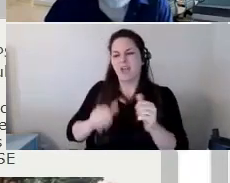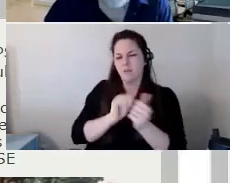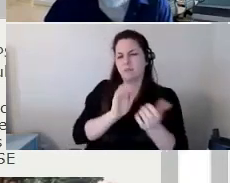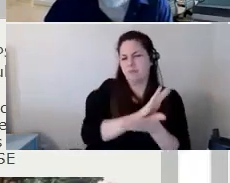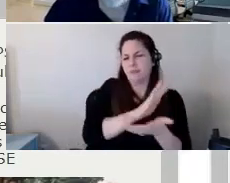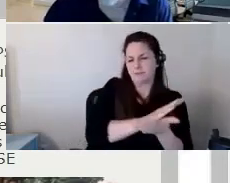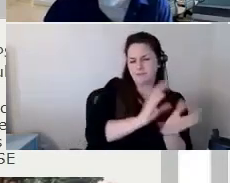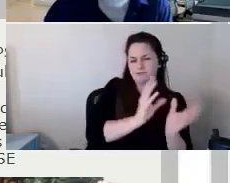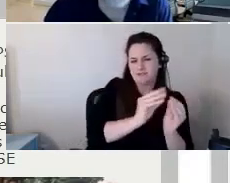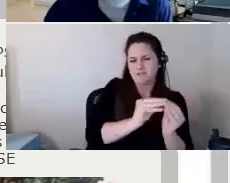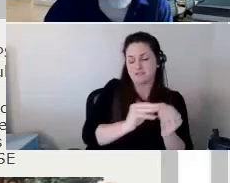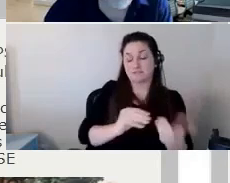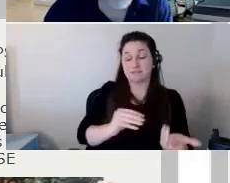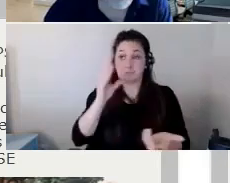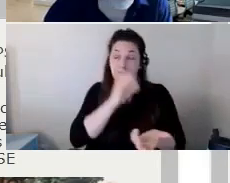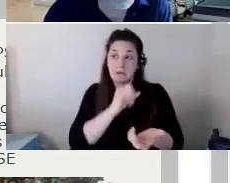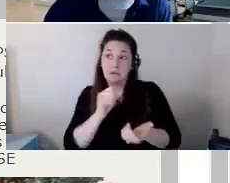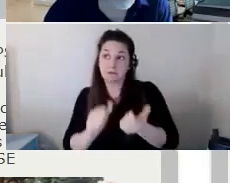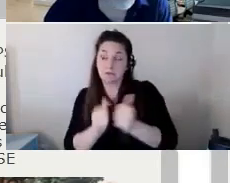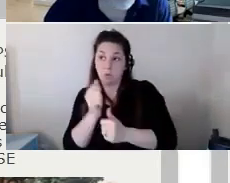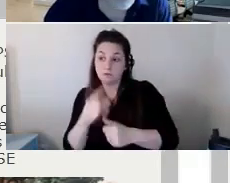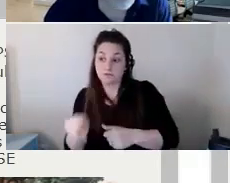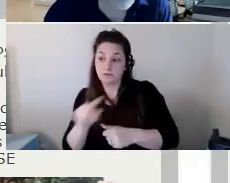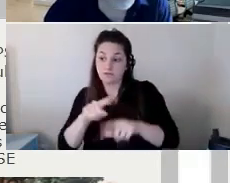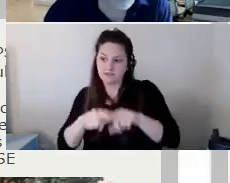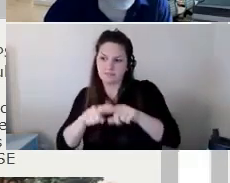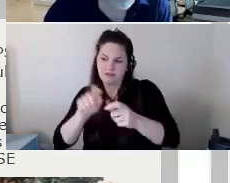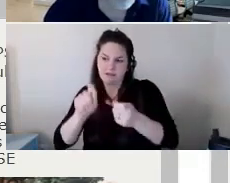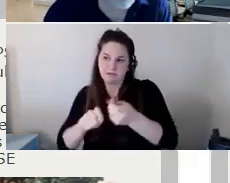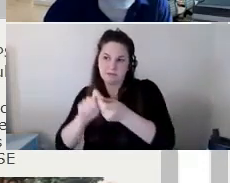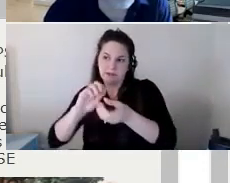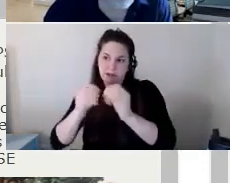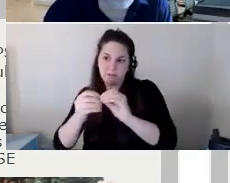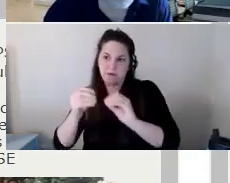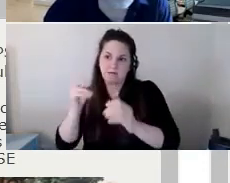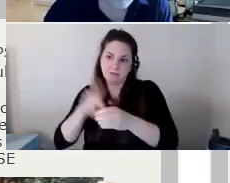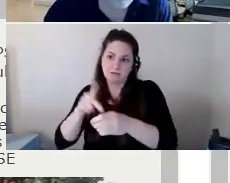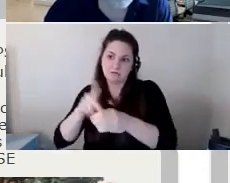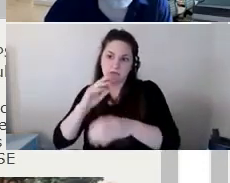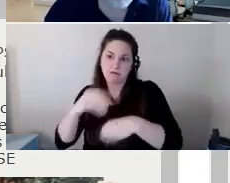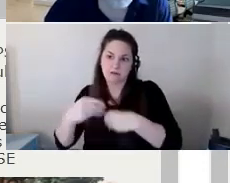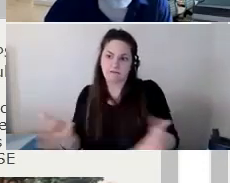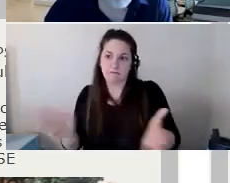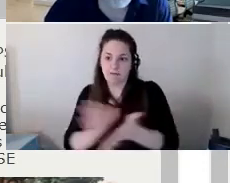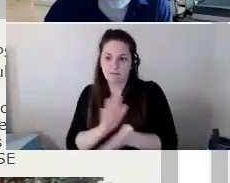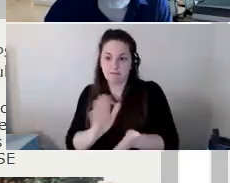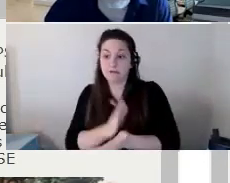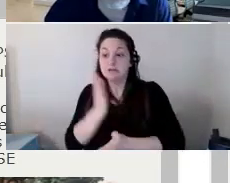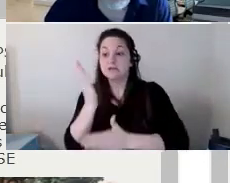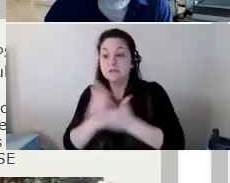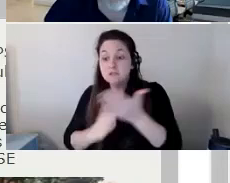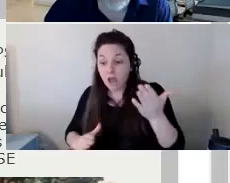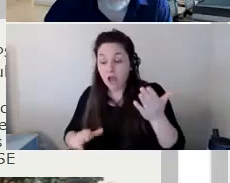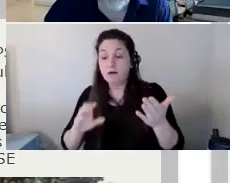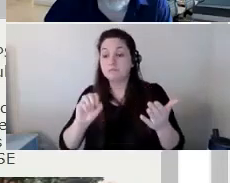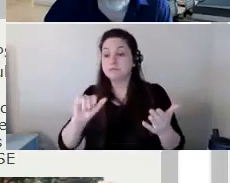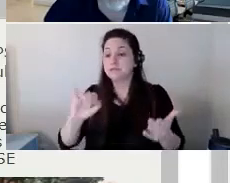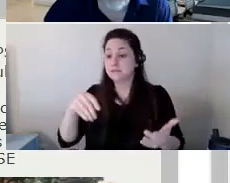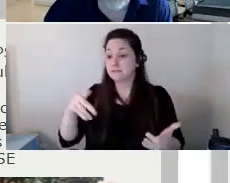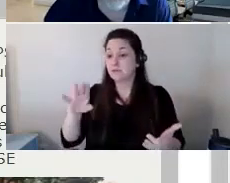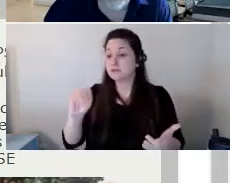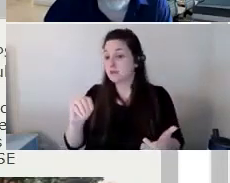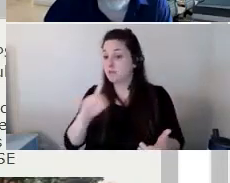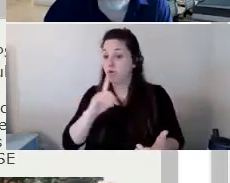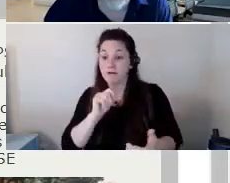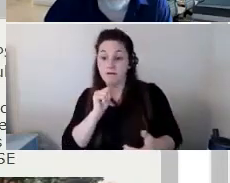of those, depending upon the number of participants giving papers. Now, some symposia do